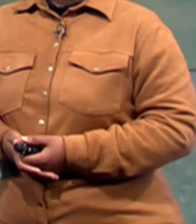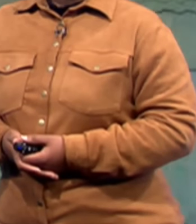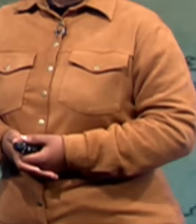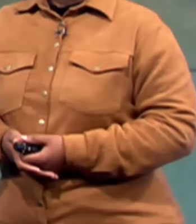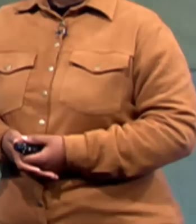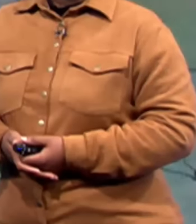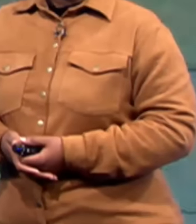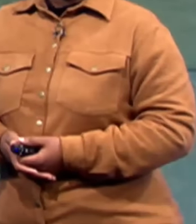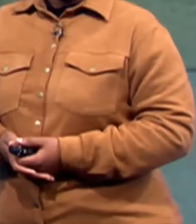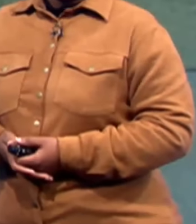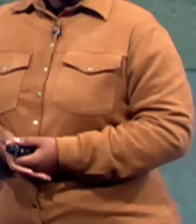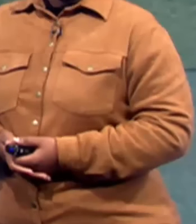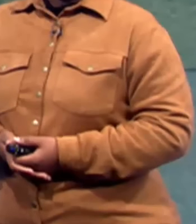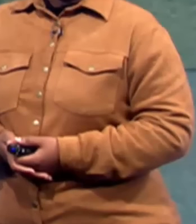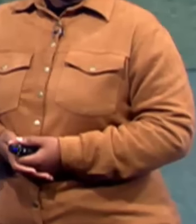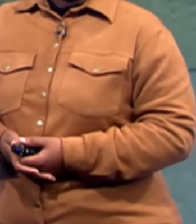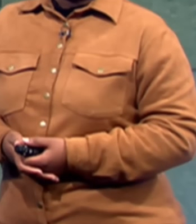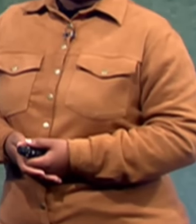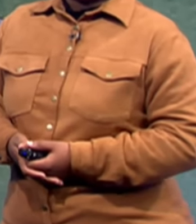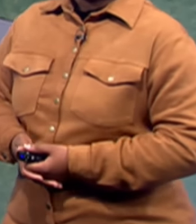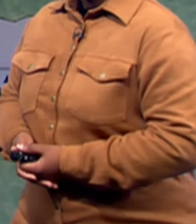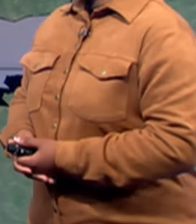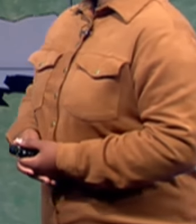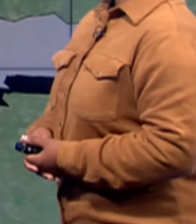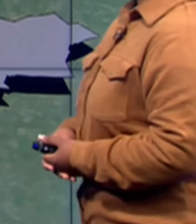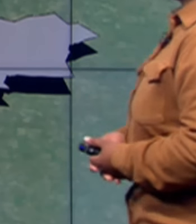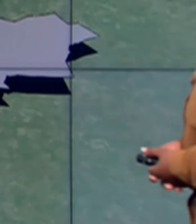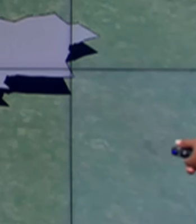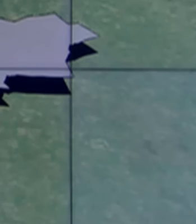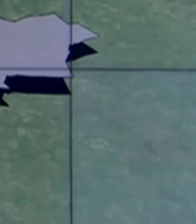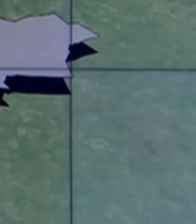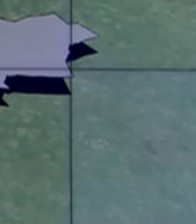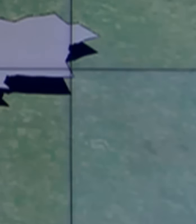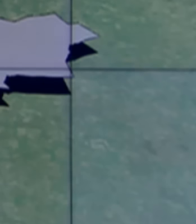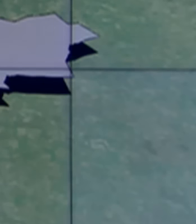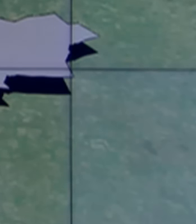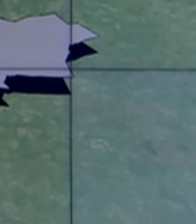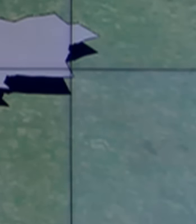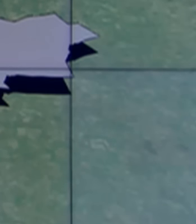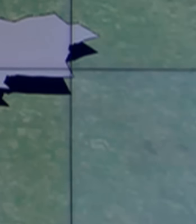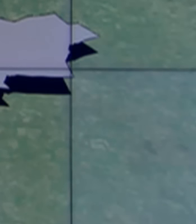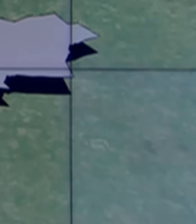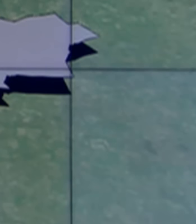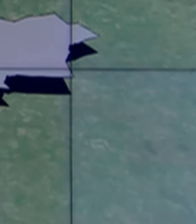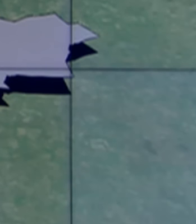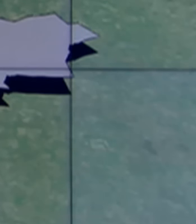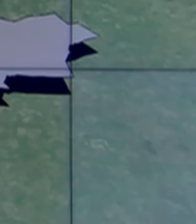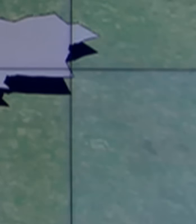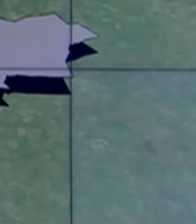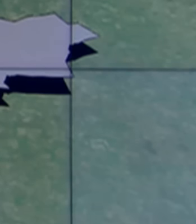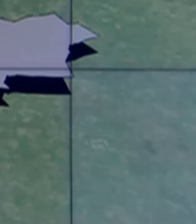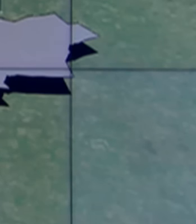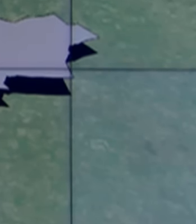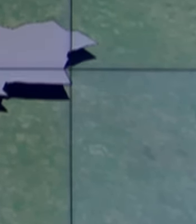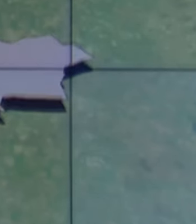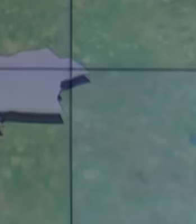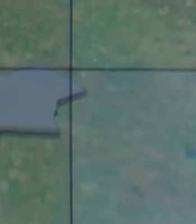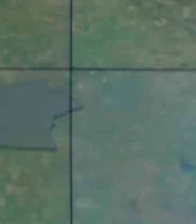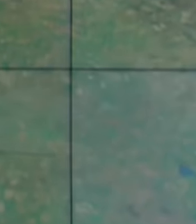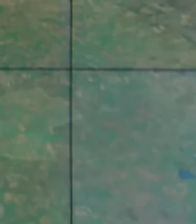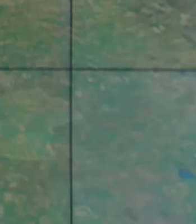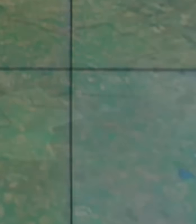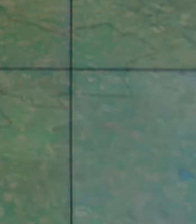rona tsa di temperature tsa maemo a bosa ga re lebela province ya Gauteng Pretoria e tla beke mo go di gata di le 18 First Prince yona tla beke mo go